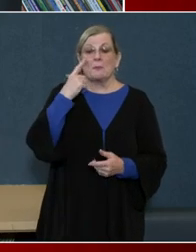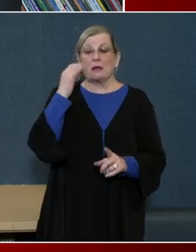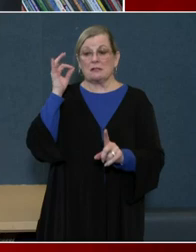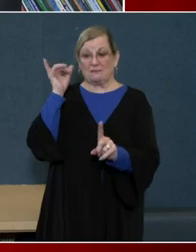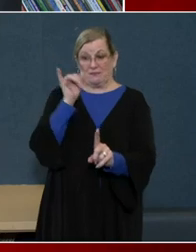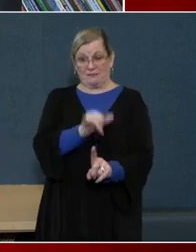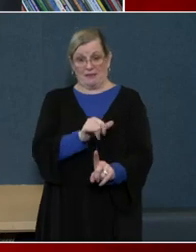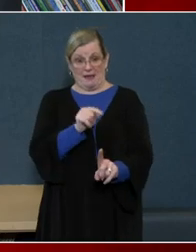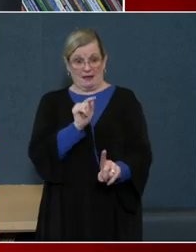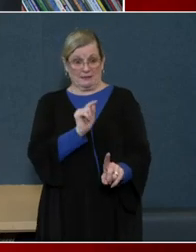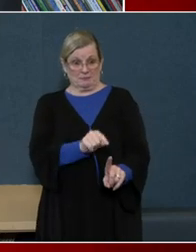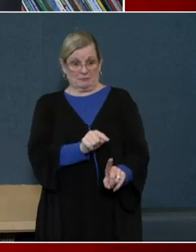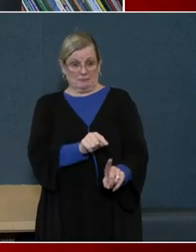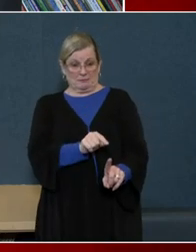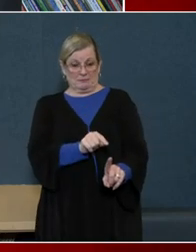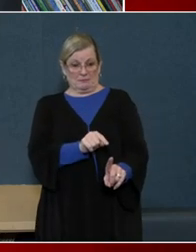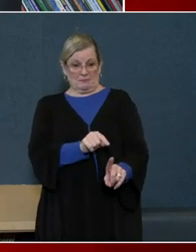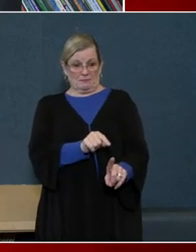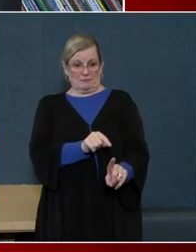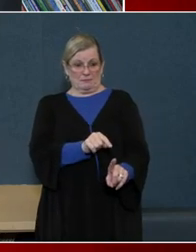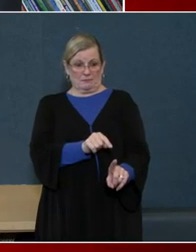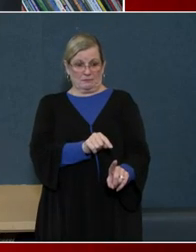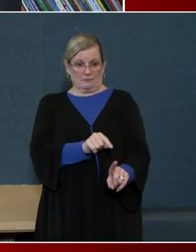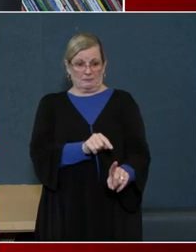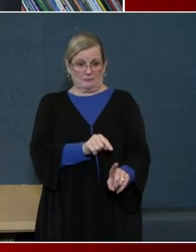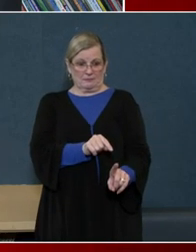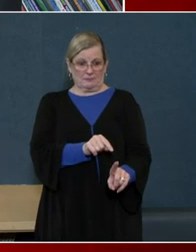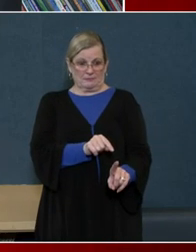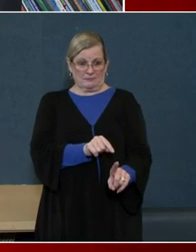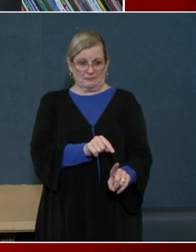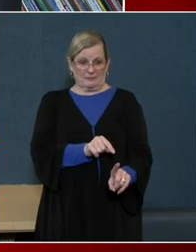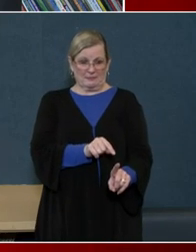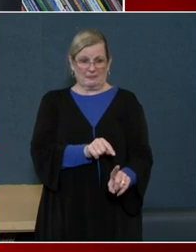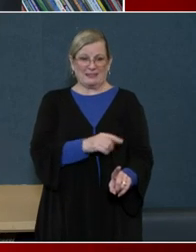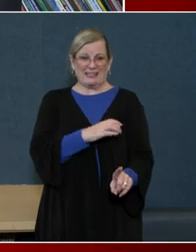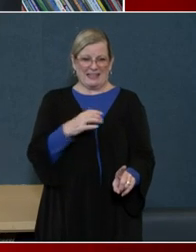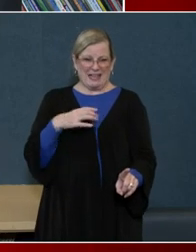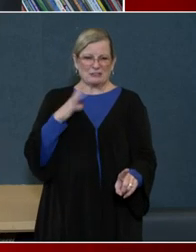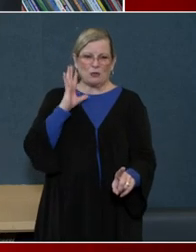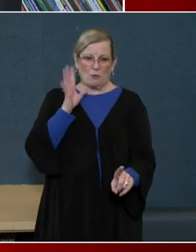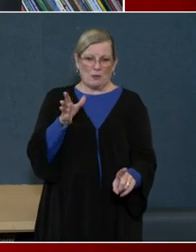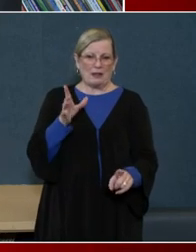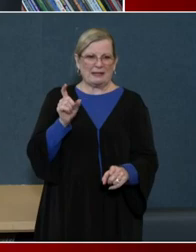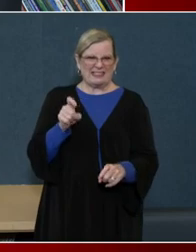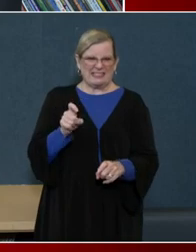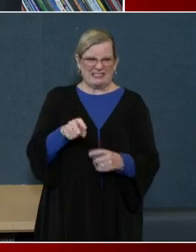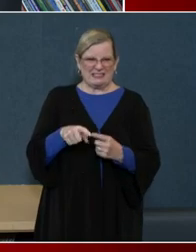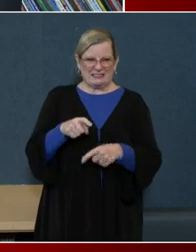assuming the council approves this tomorrow, which I do assume, the council will be saying that it's time to change the name.